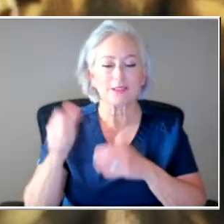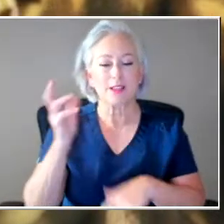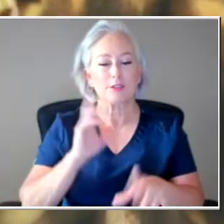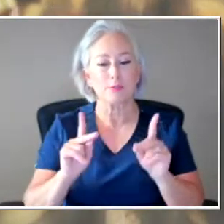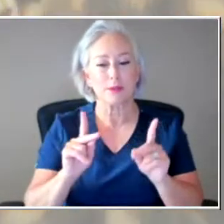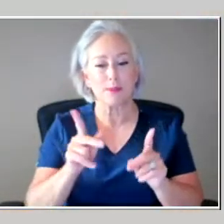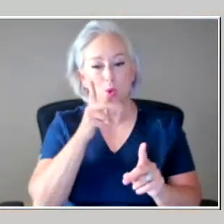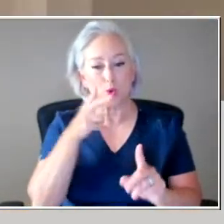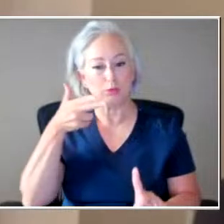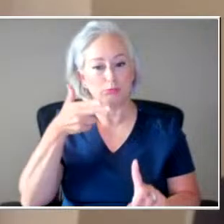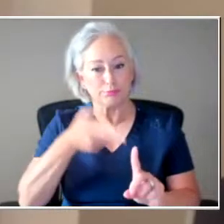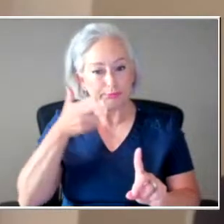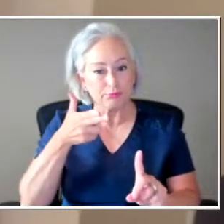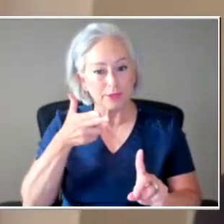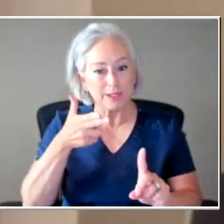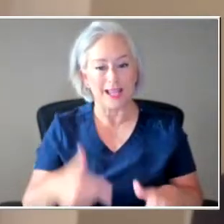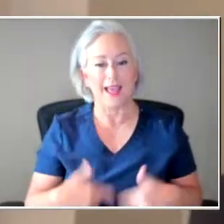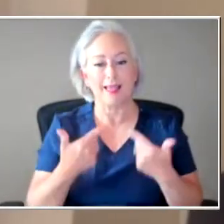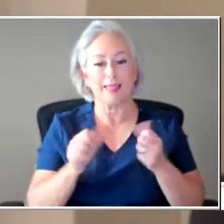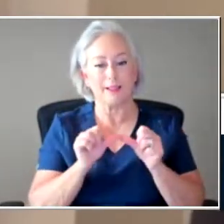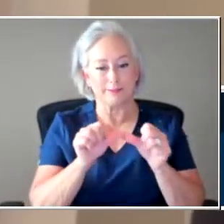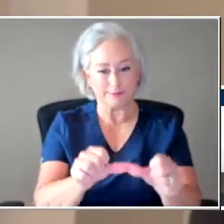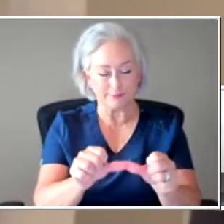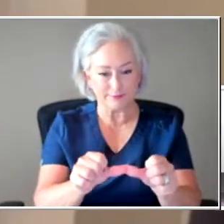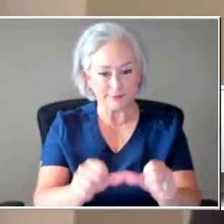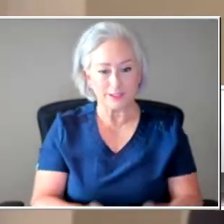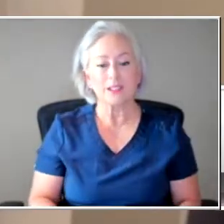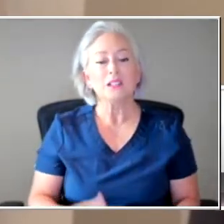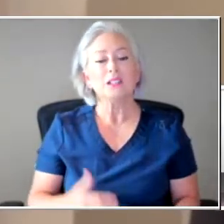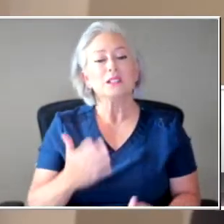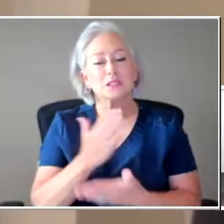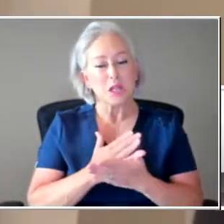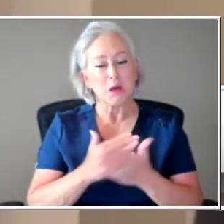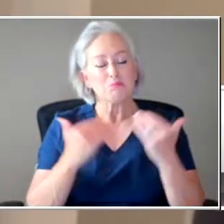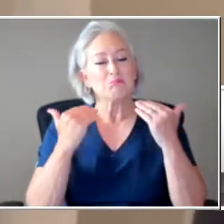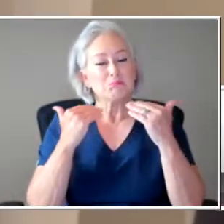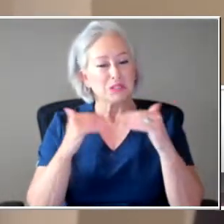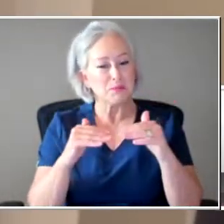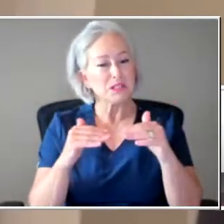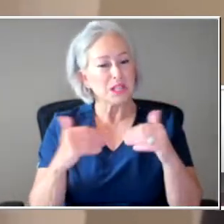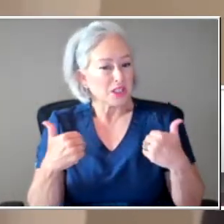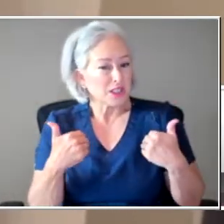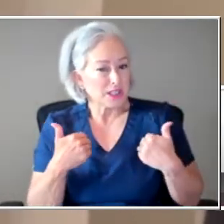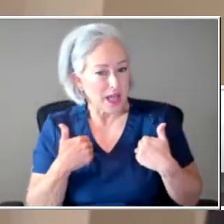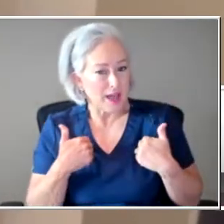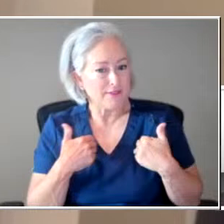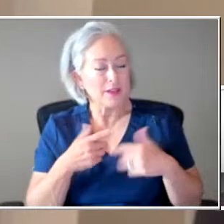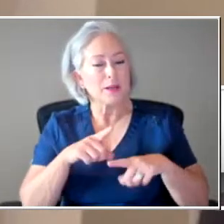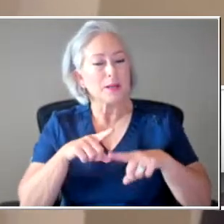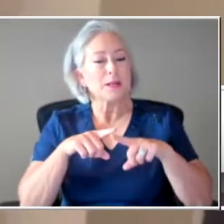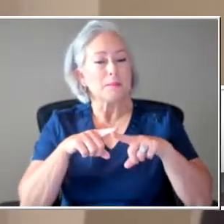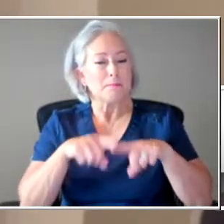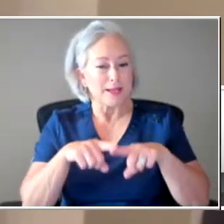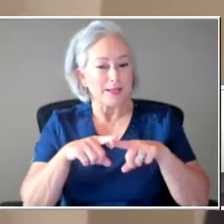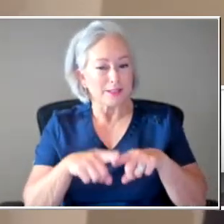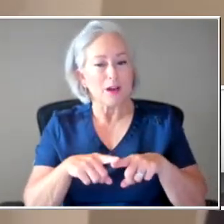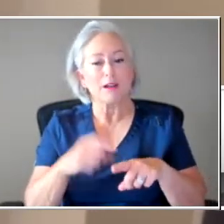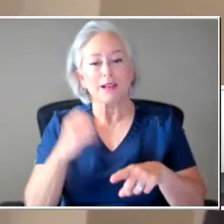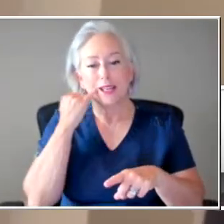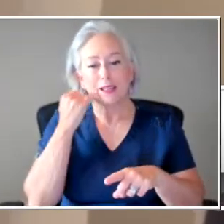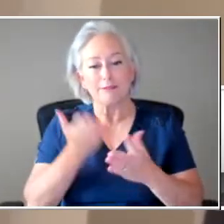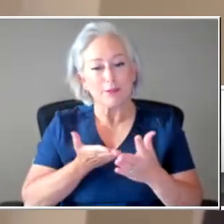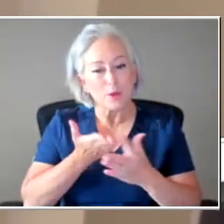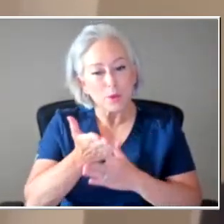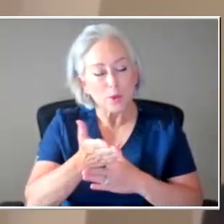have fairly minor physical limitations as a result. If you get kind of shot through the skin or musculature of a leg, for example, somebody